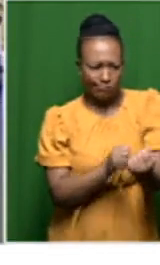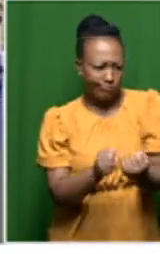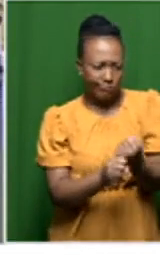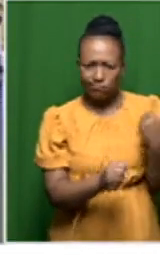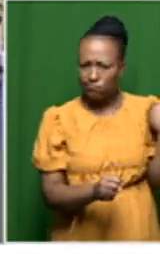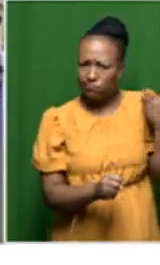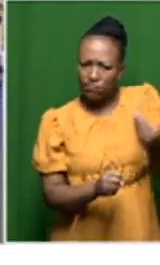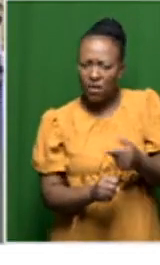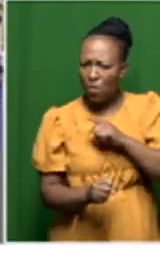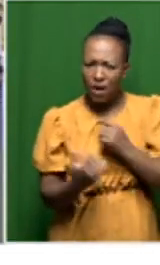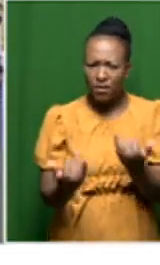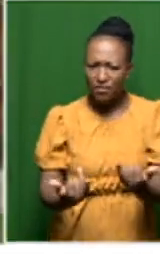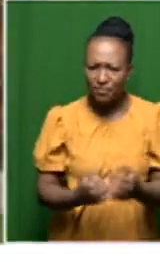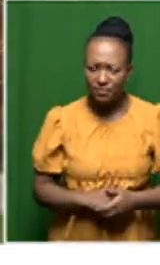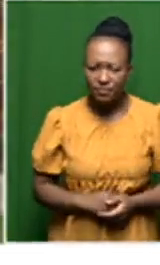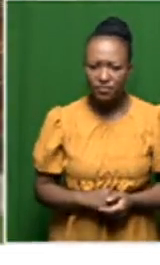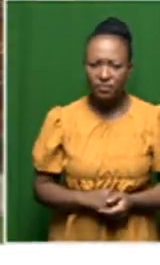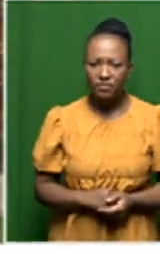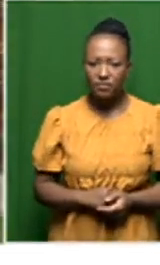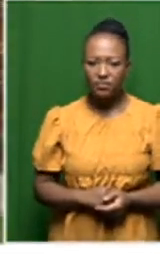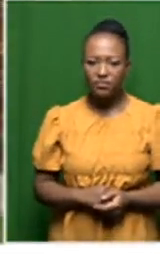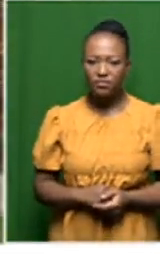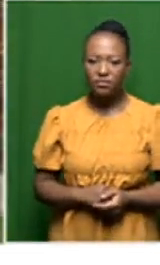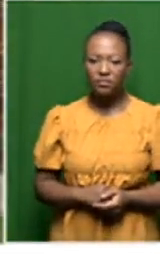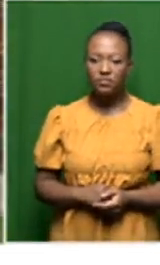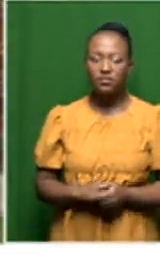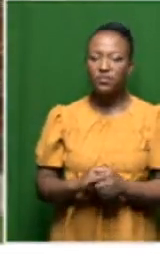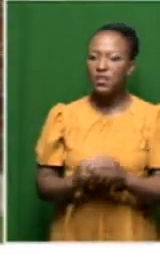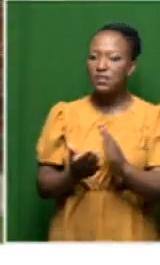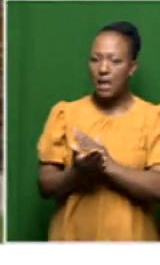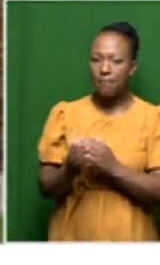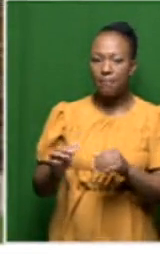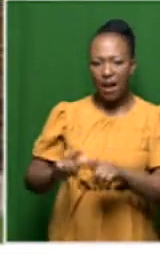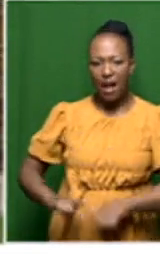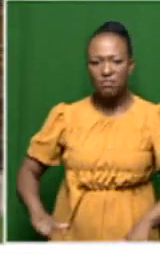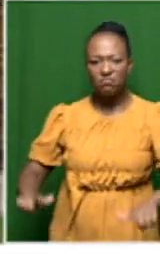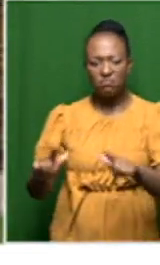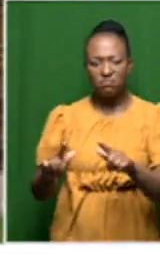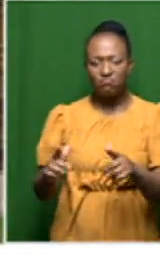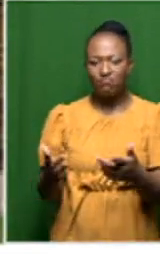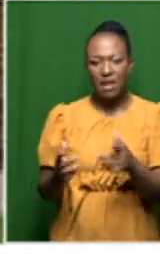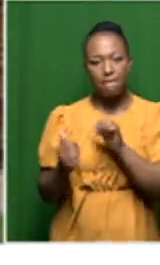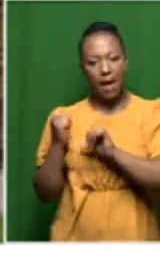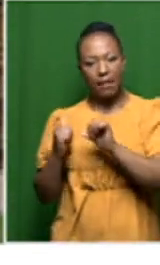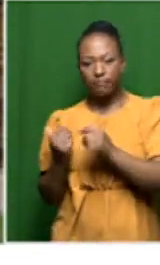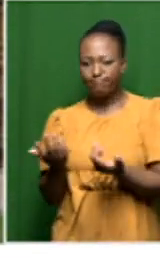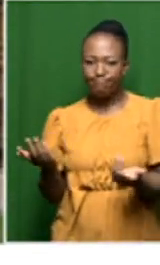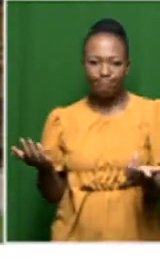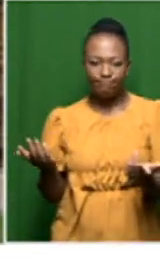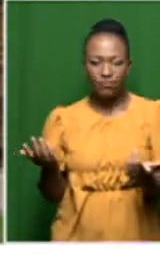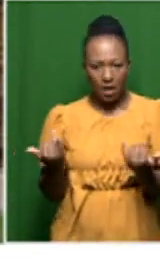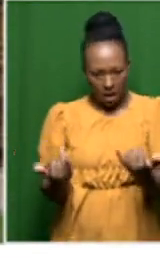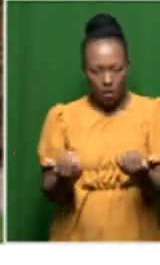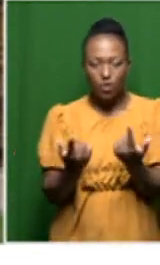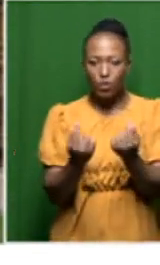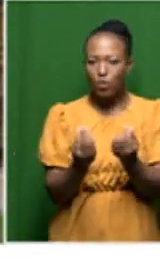have to get to this? Look, it's some of the lessons that we've learned. We can't be going back. But the point now is we are doing something